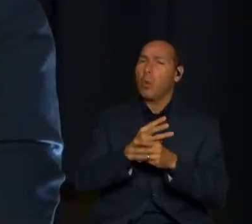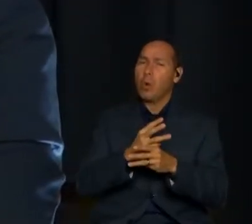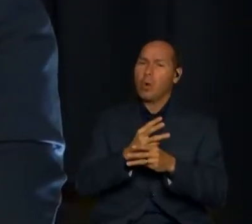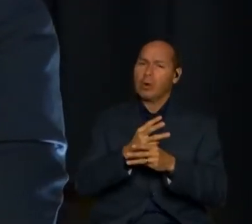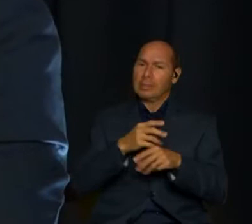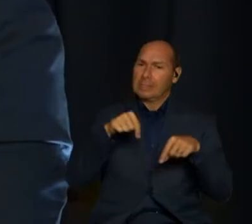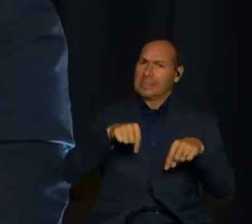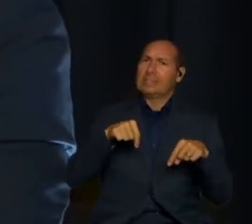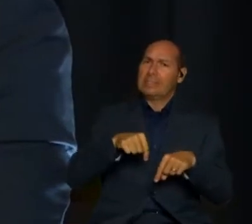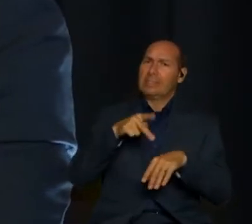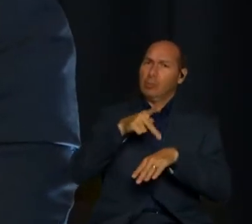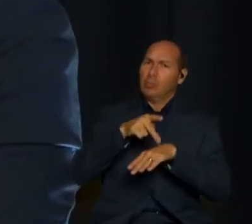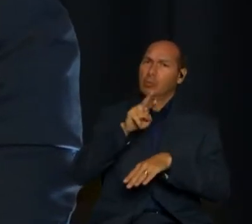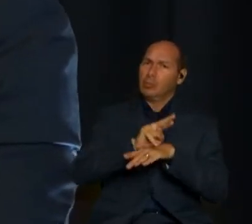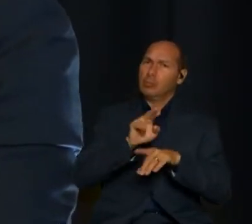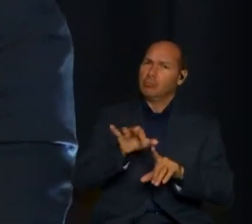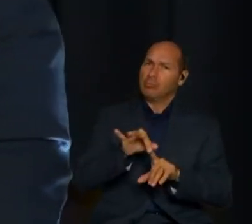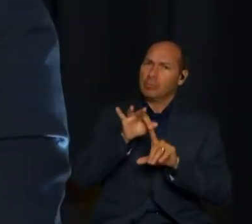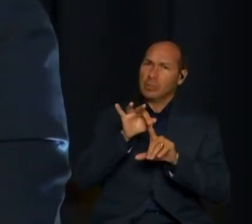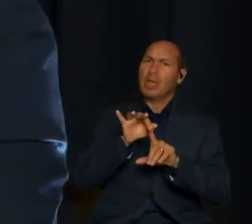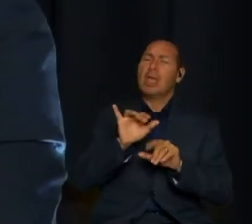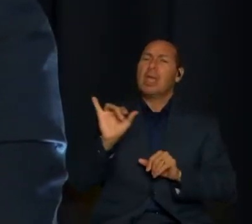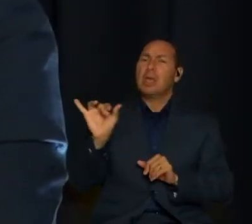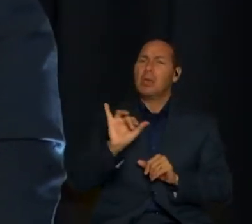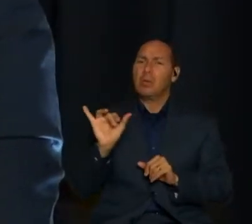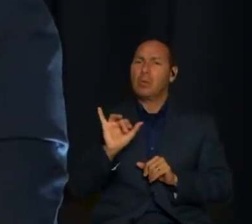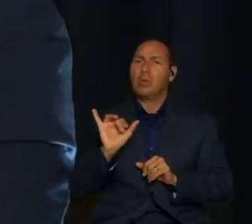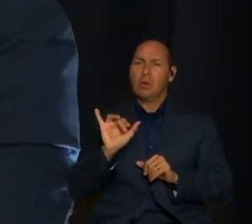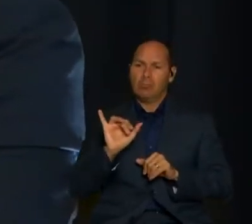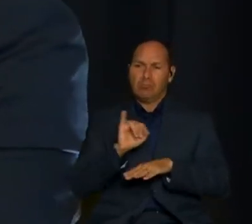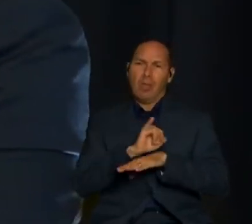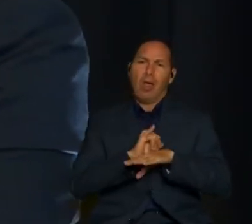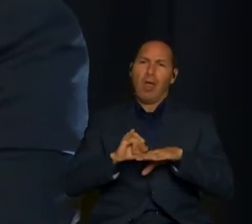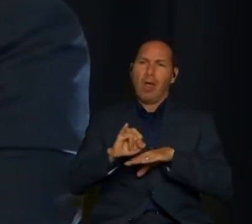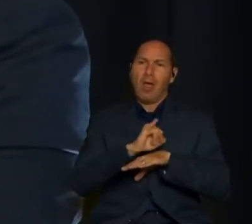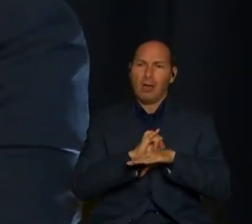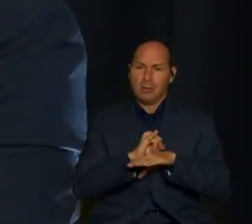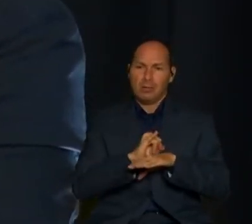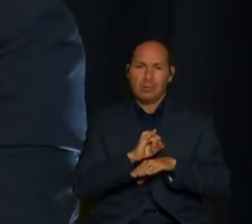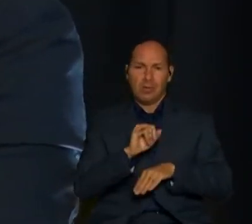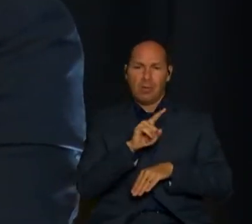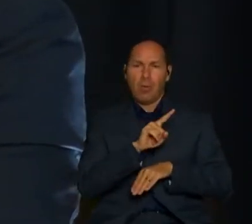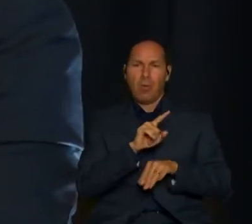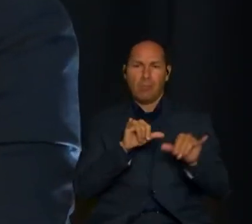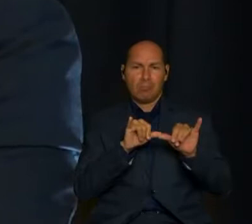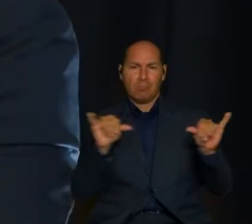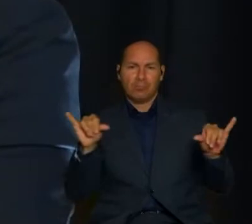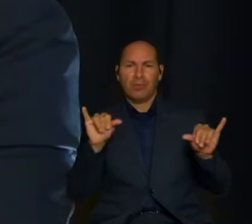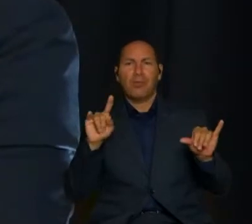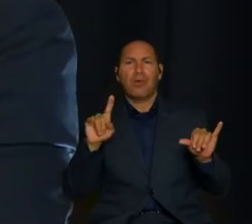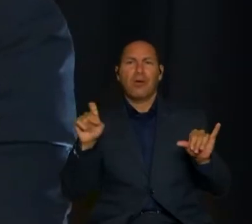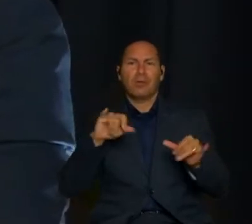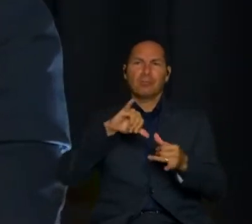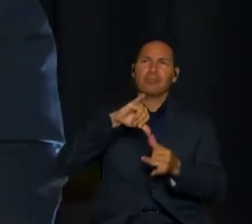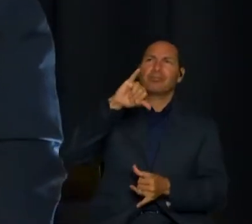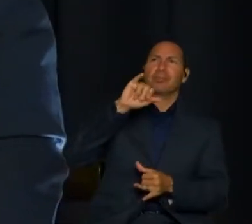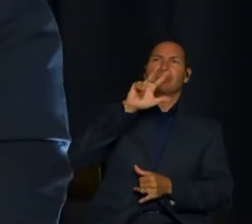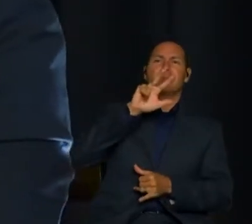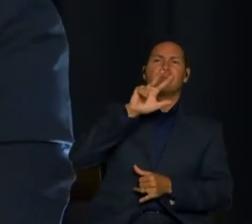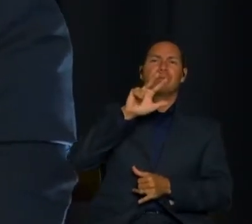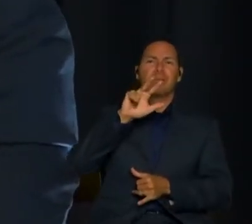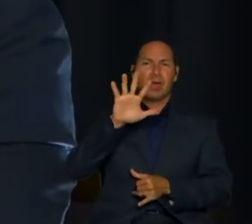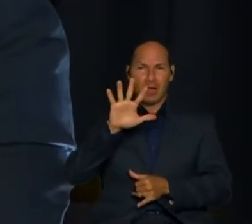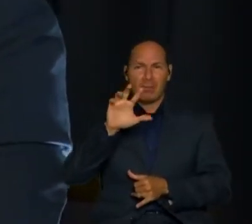Rico, including the idiosyncrasies of an island that is 100 miles by 35 miles and where